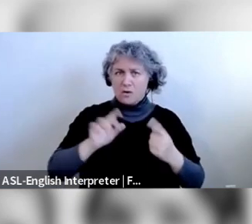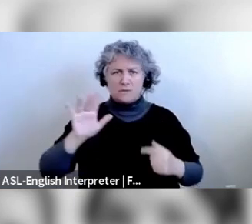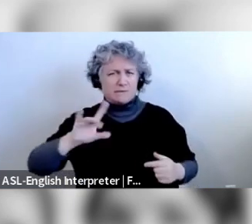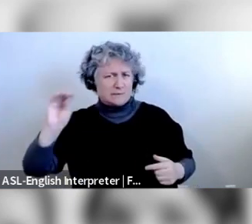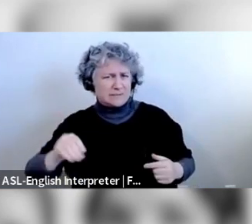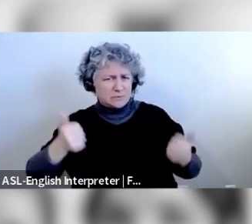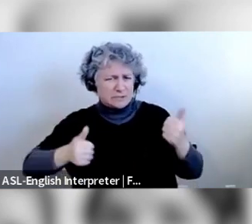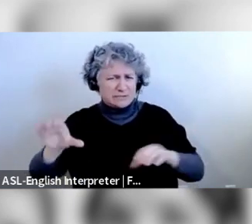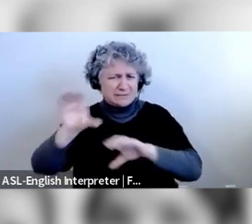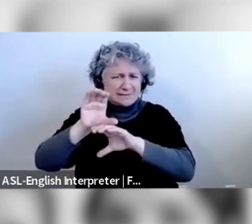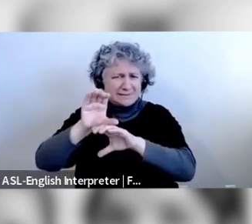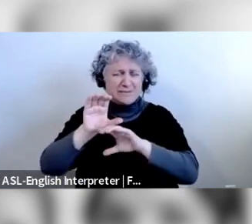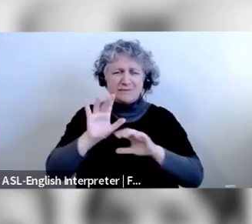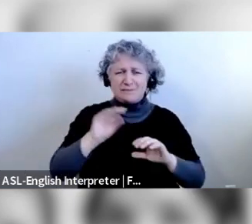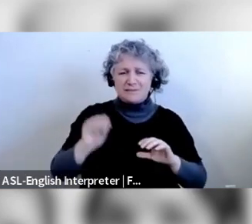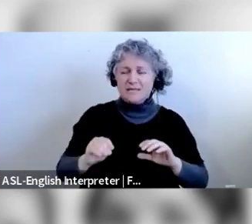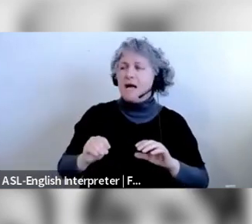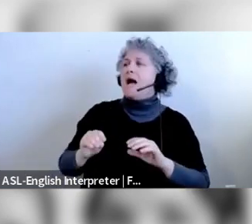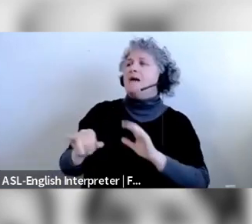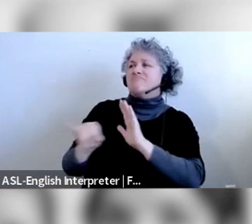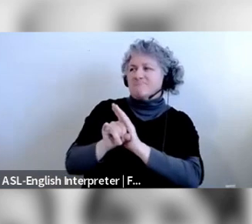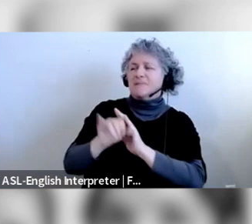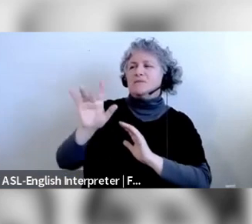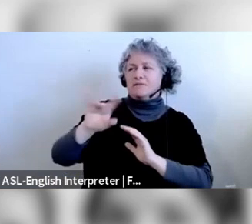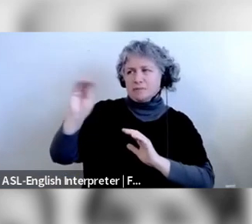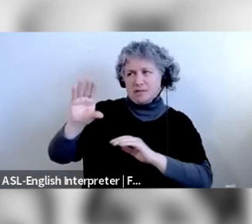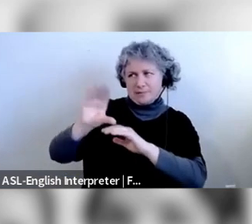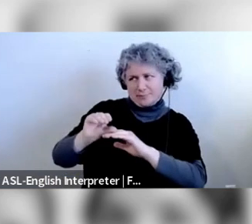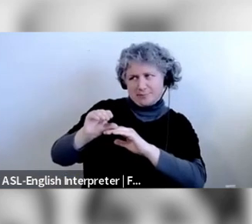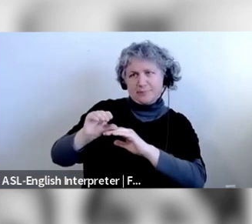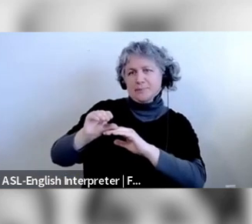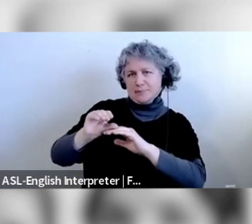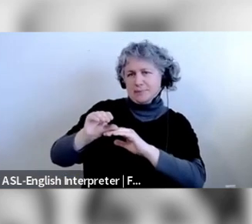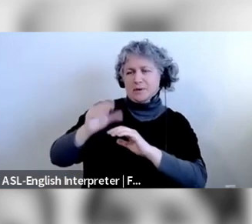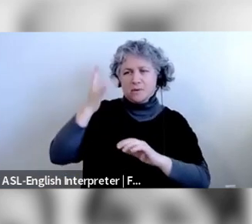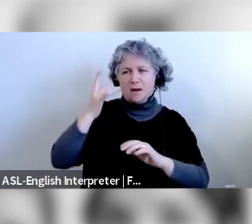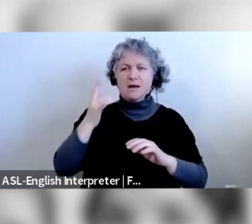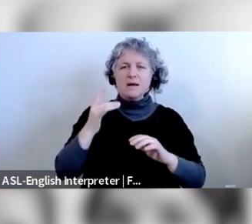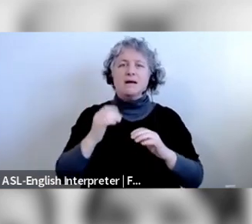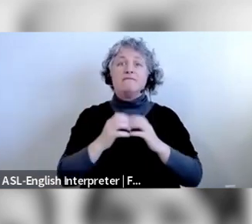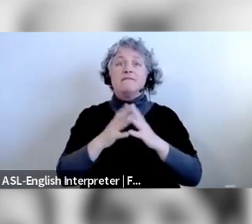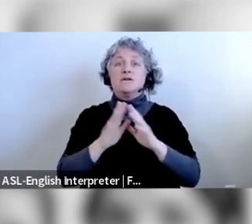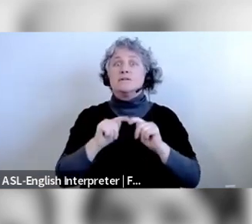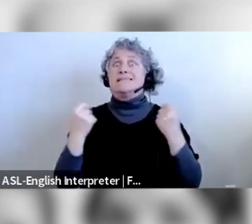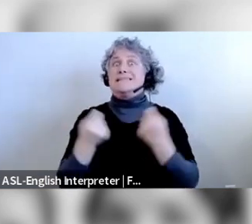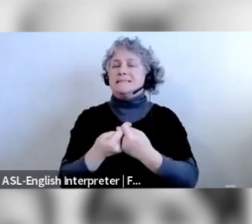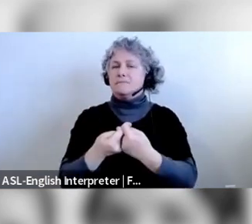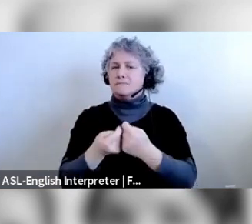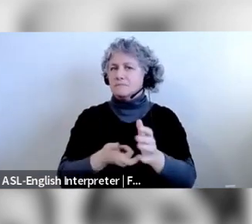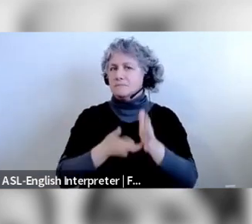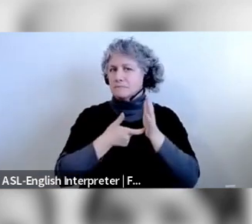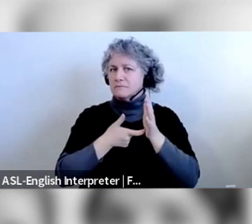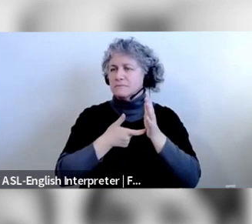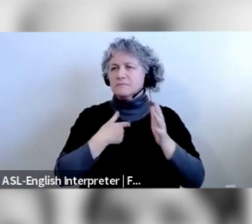25%? By definition, you would be 25%. Because it's a founder team requirement. Again,